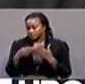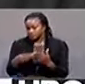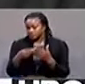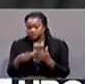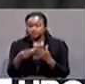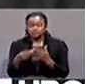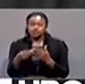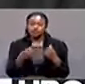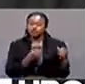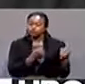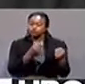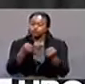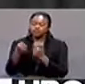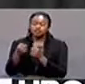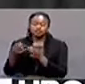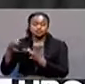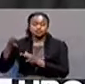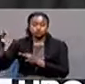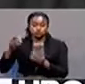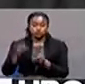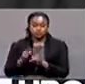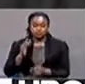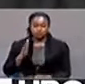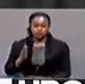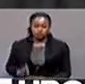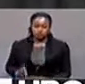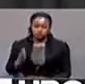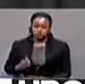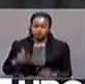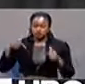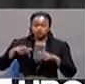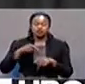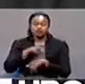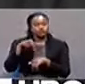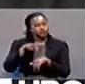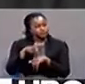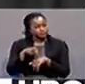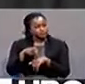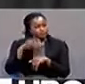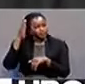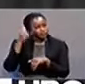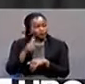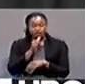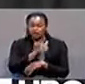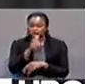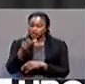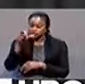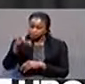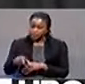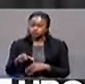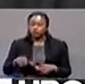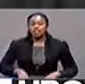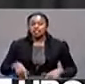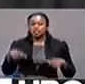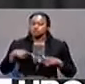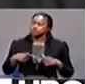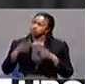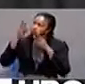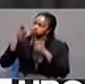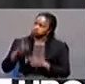to strengthen the spiritual and moral fiber of the nation so that everybody lives in obedience to